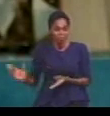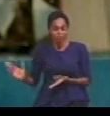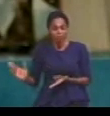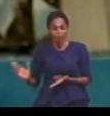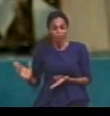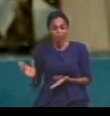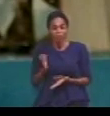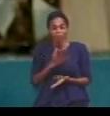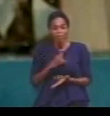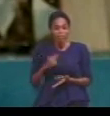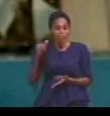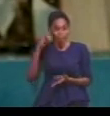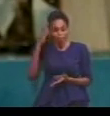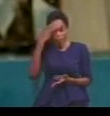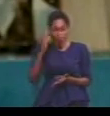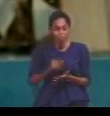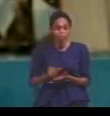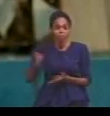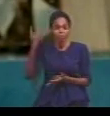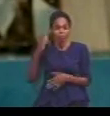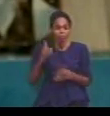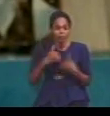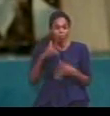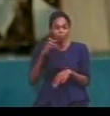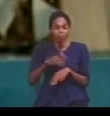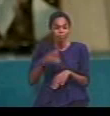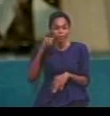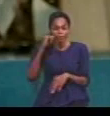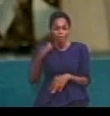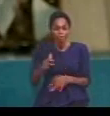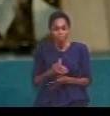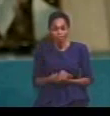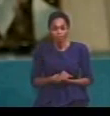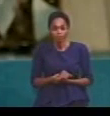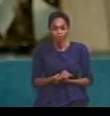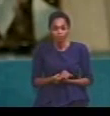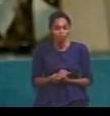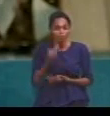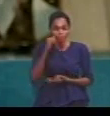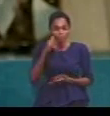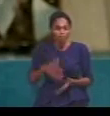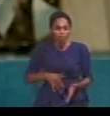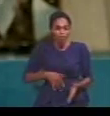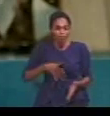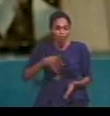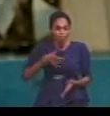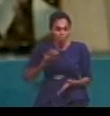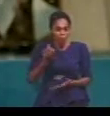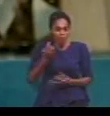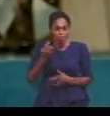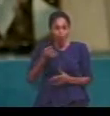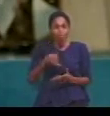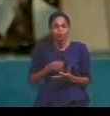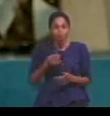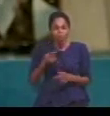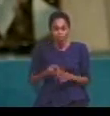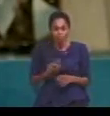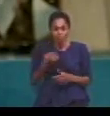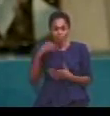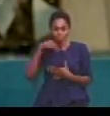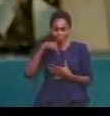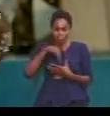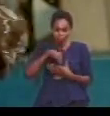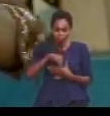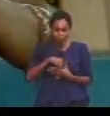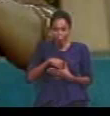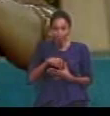Children of God, I'm feeling the wellness inside out, from inside out. What I'm